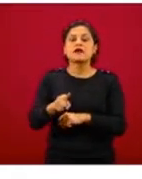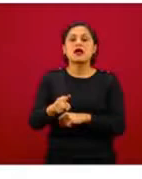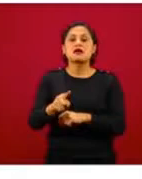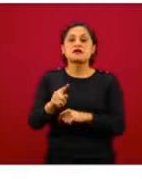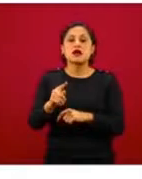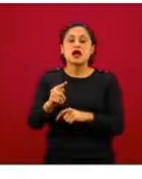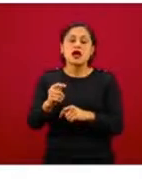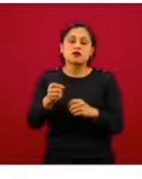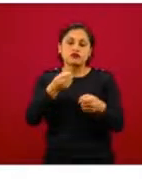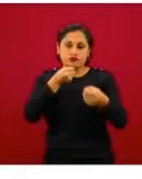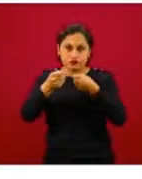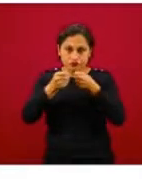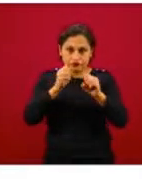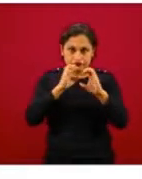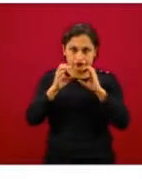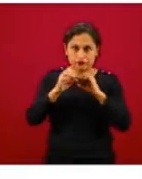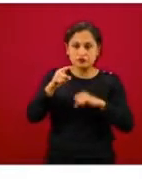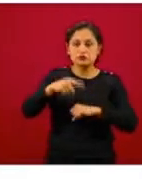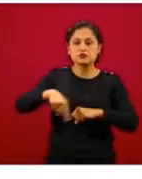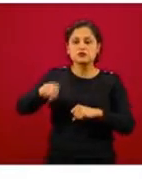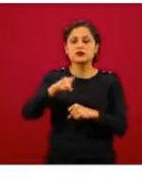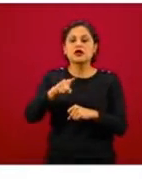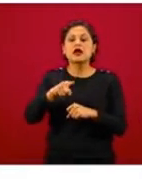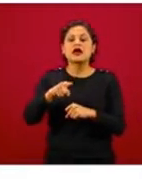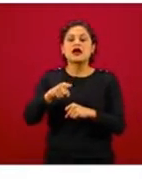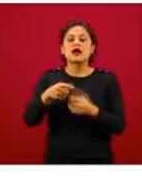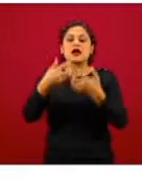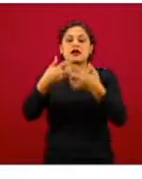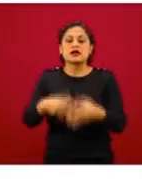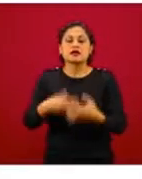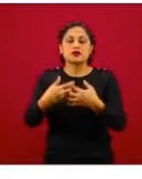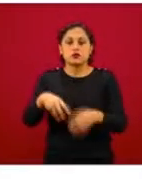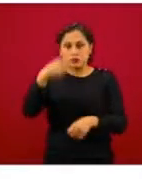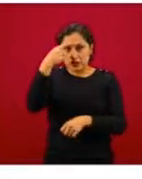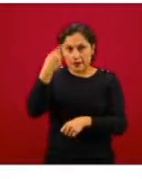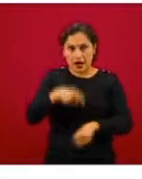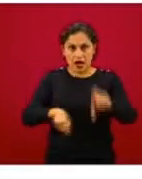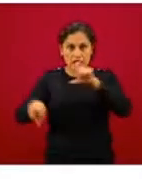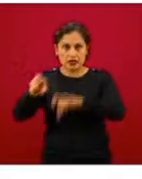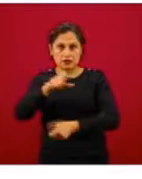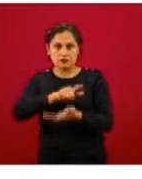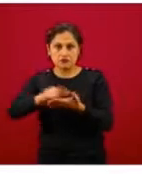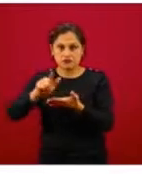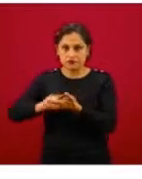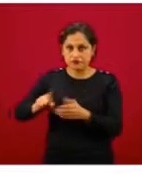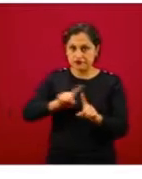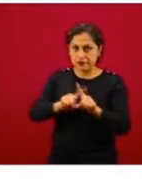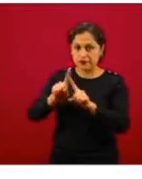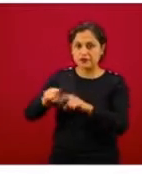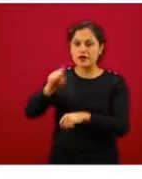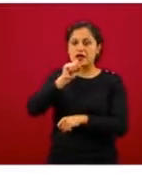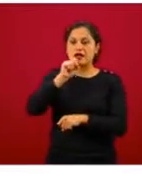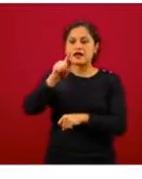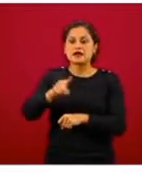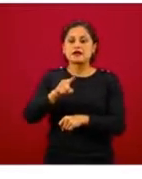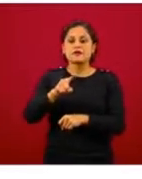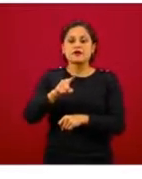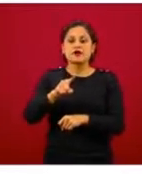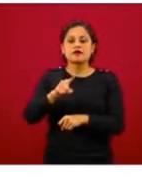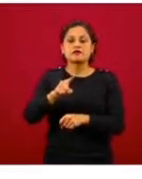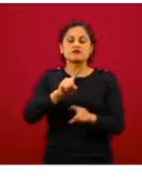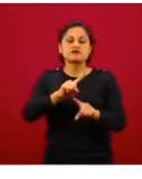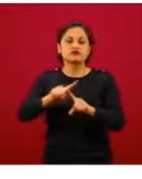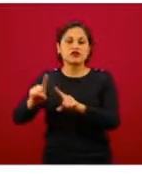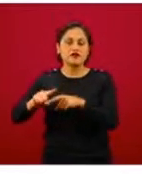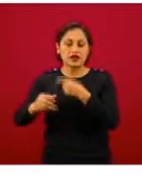FedEx, telecommunications, funeral services, chemical and cleaning products industries,